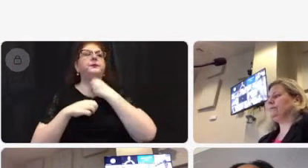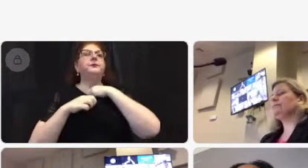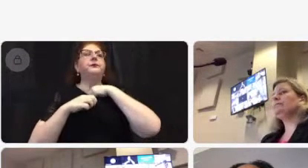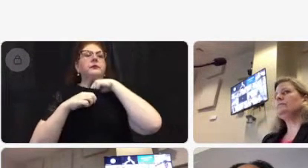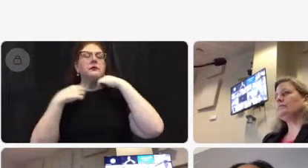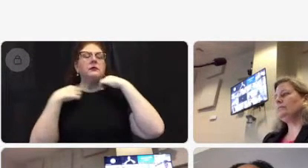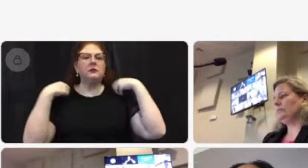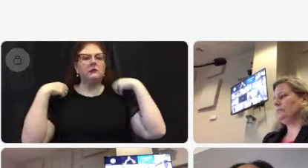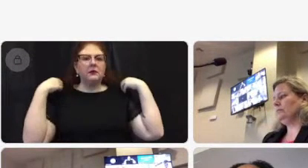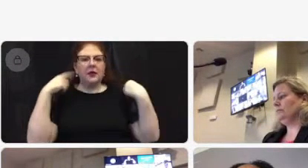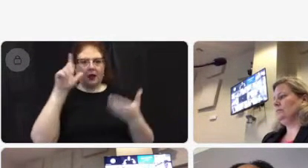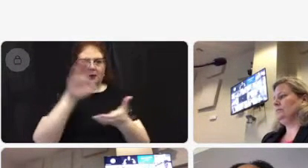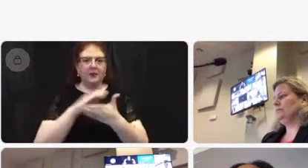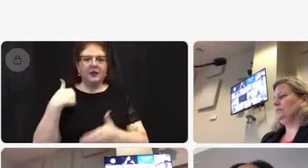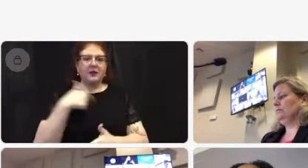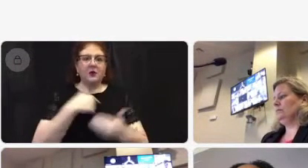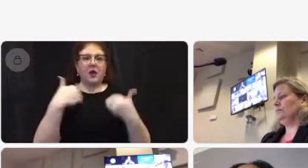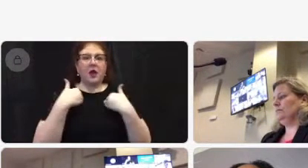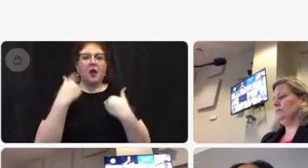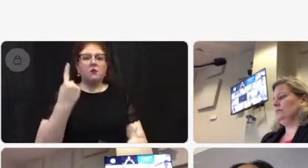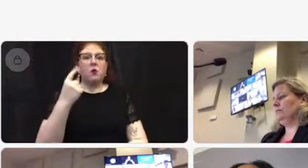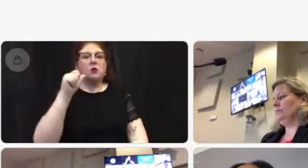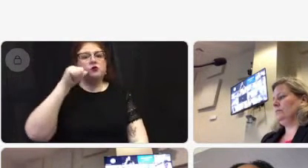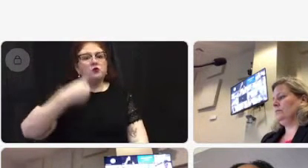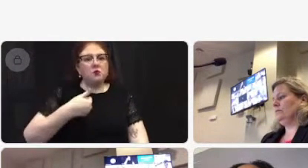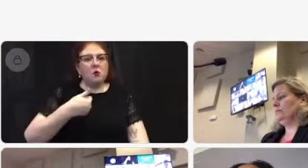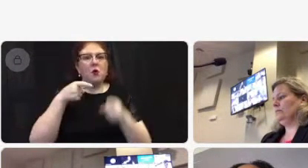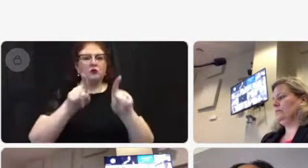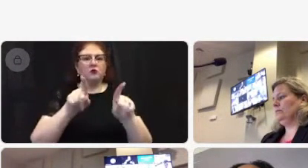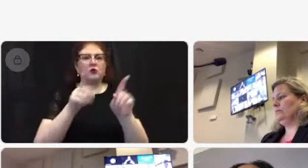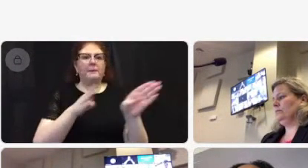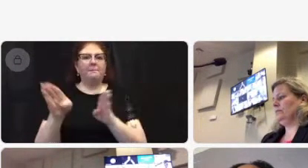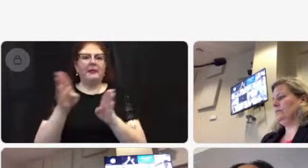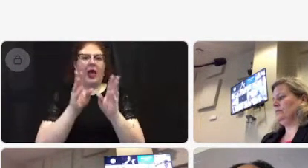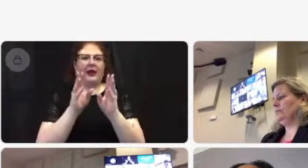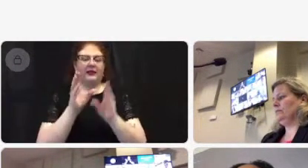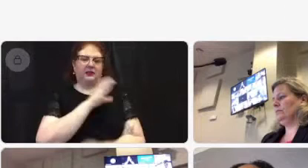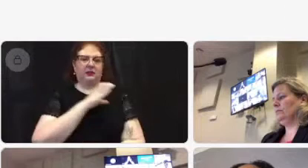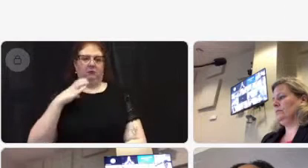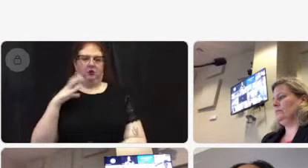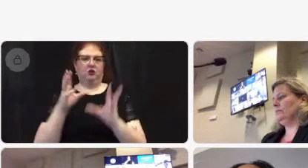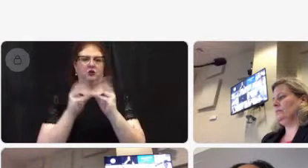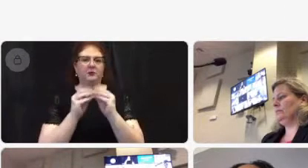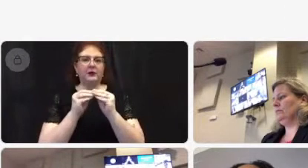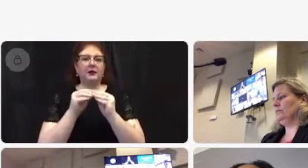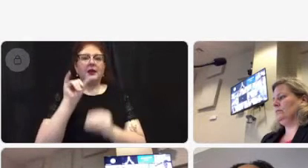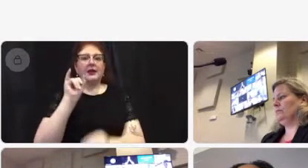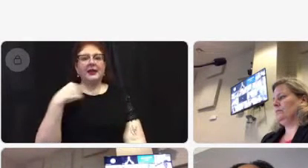at the planning commission meeting. If we're going to look at these